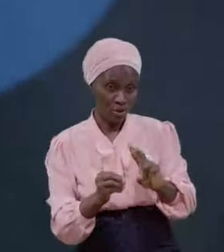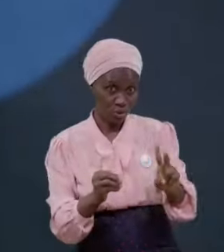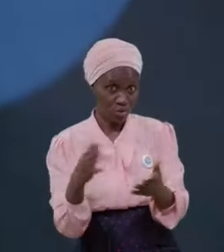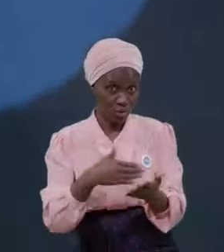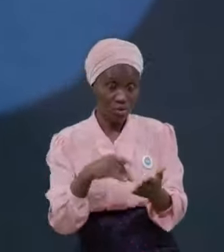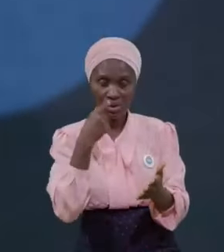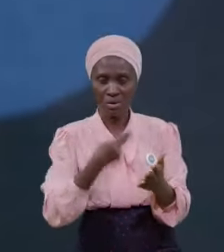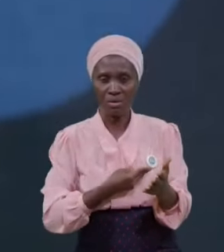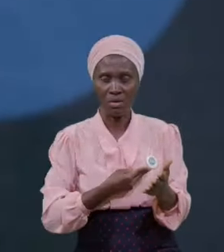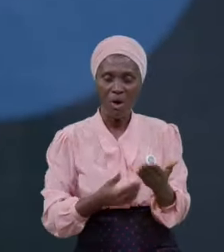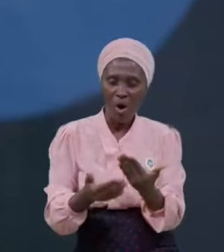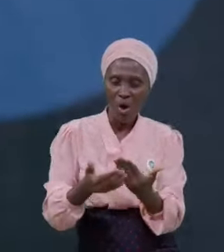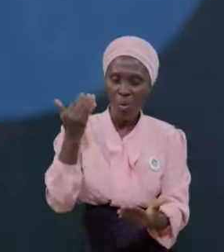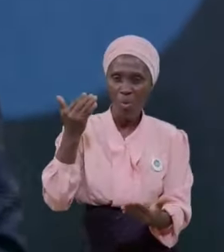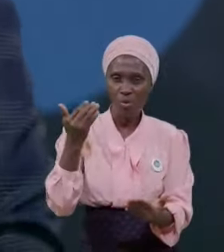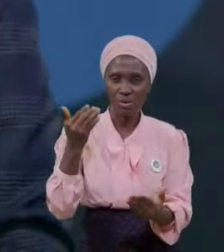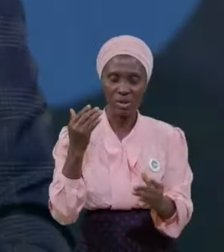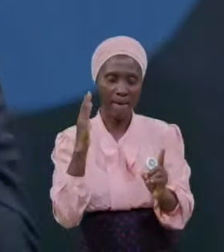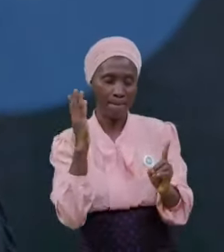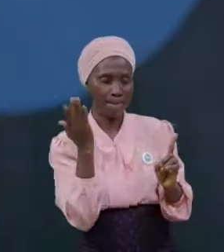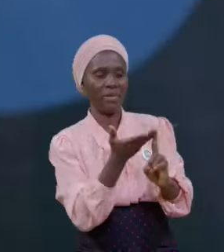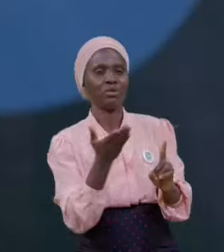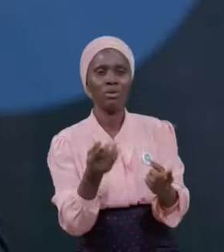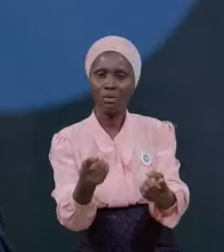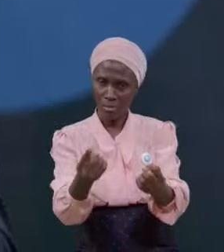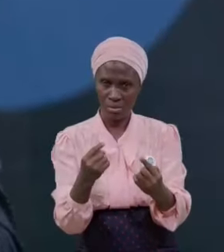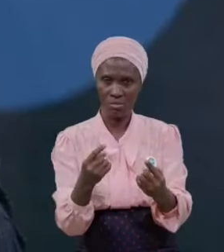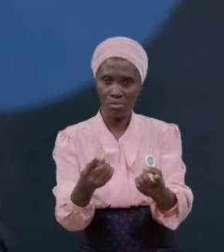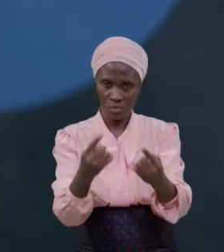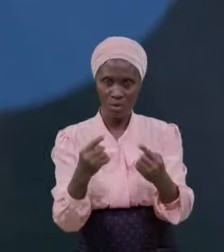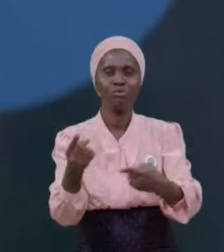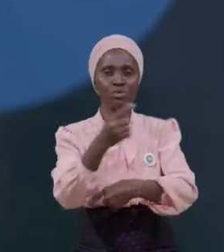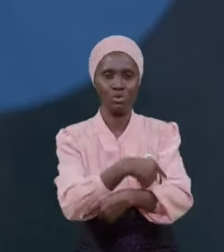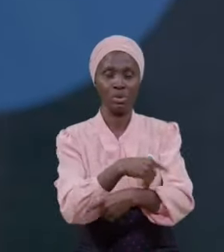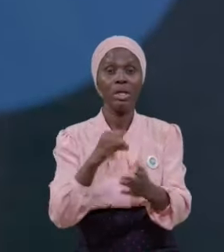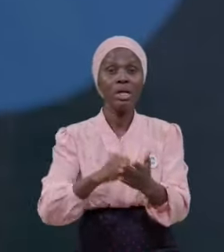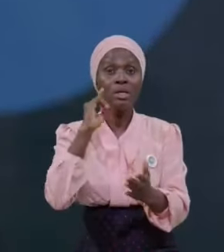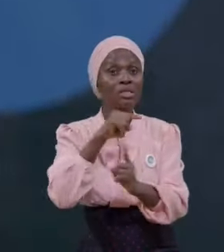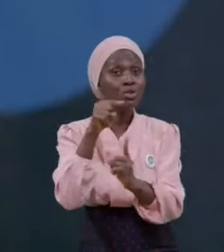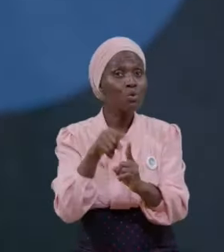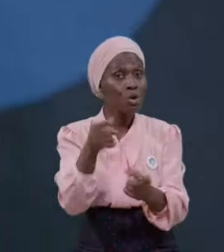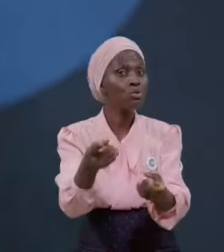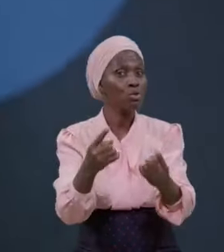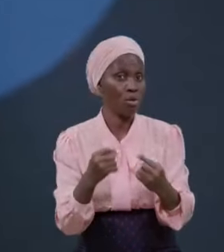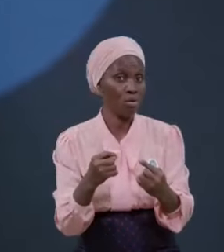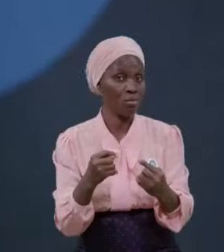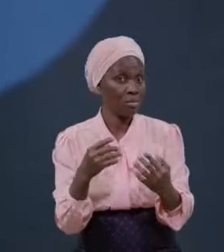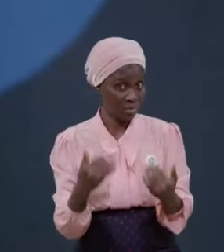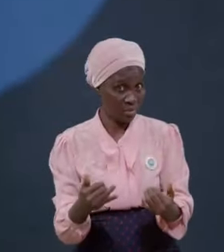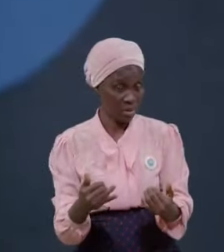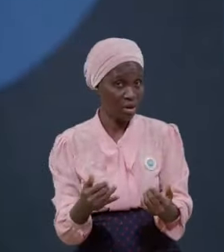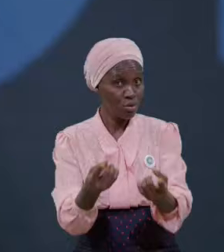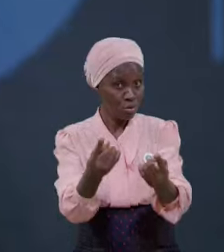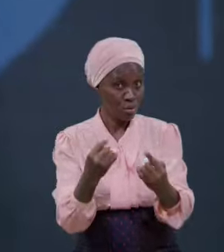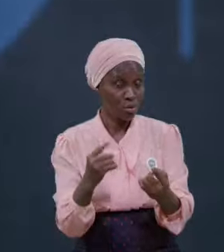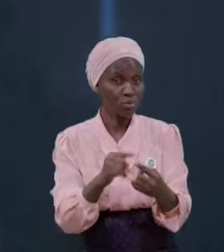come today. It is when you come to Christ, you make this day his